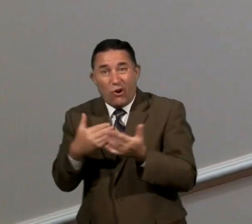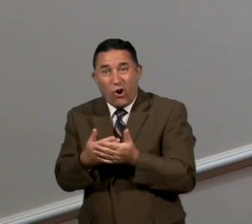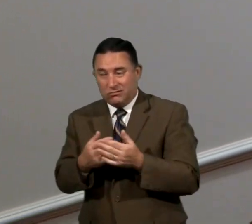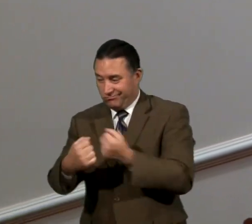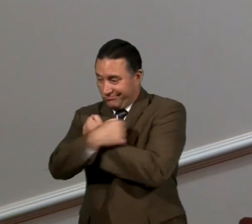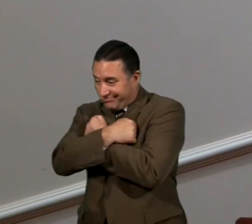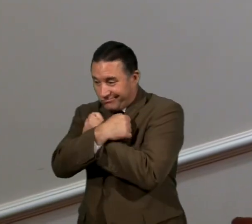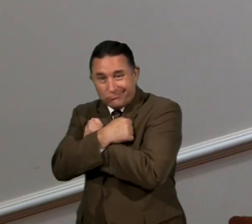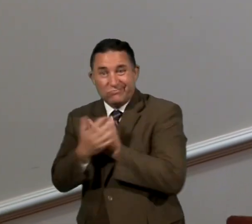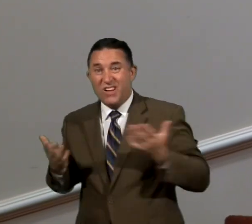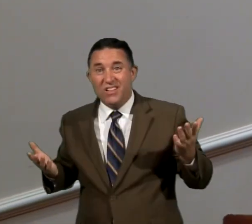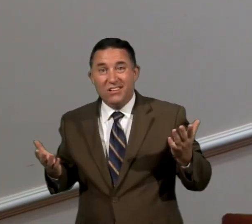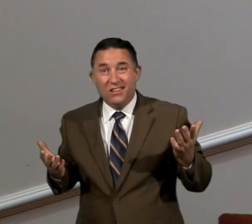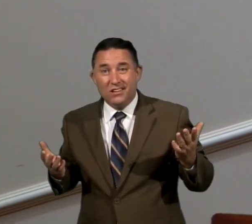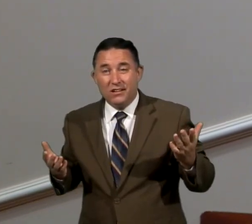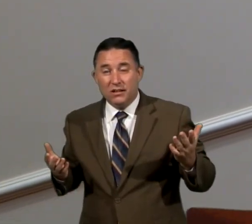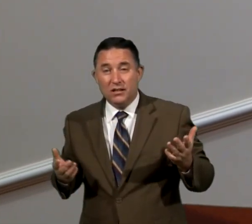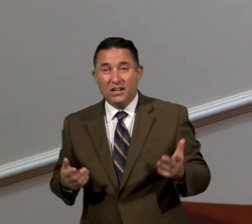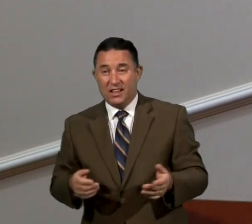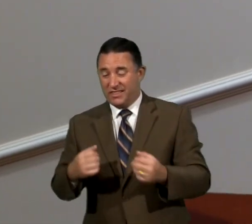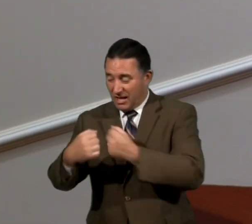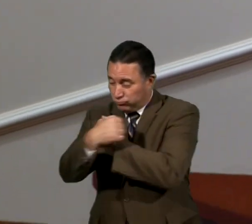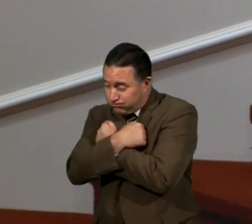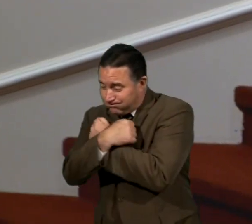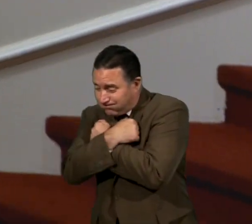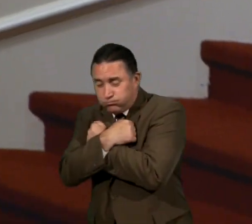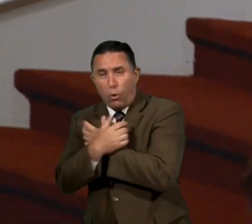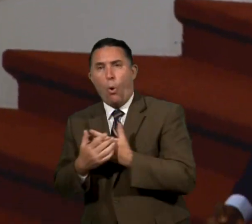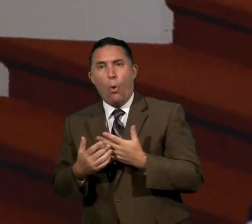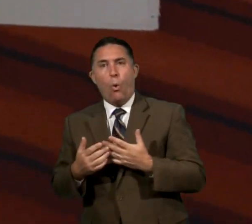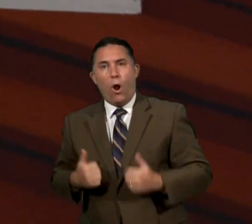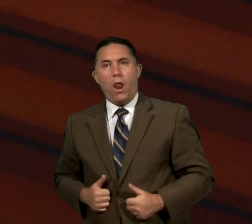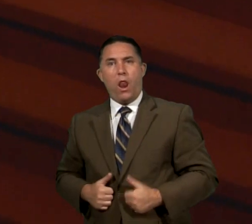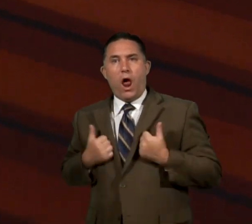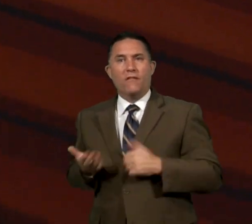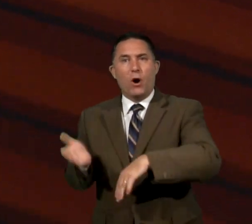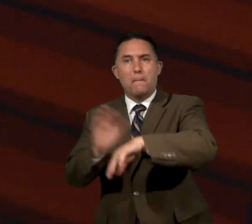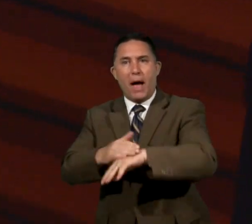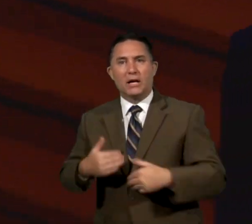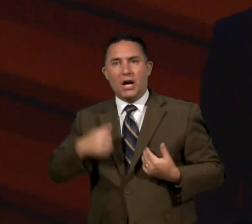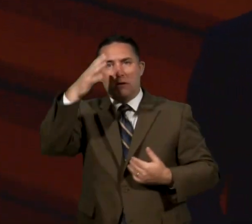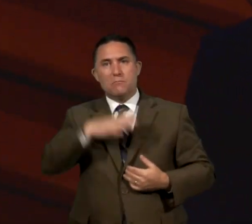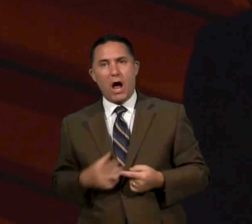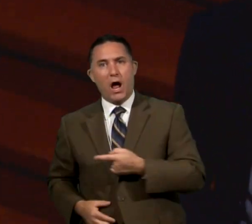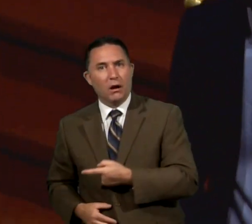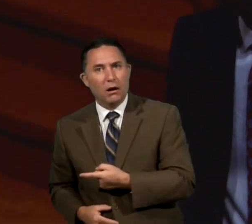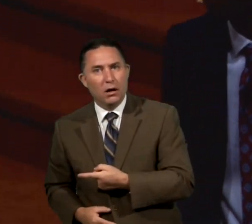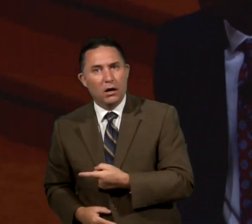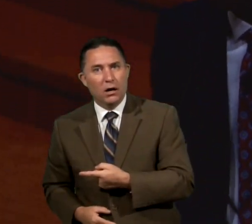embraced him. Yes. And that single embrace brought life back to the young man.